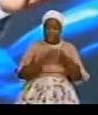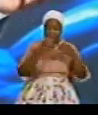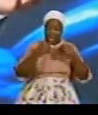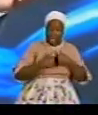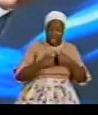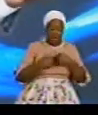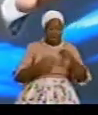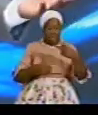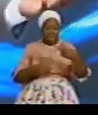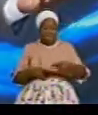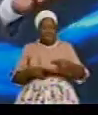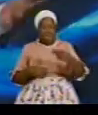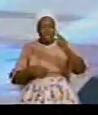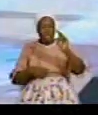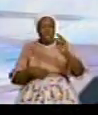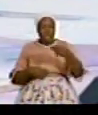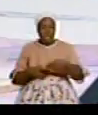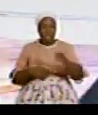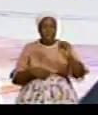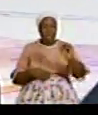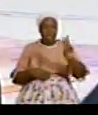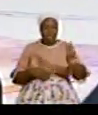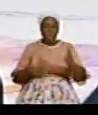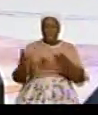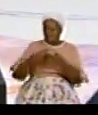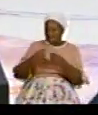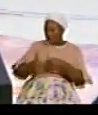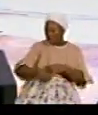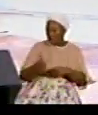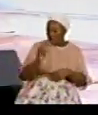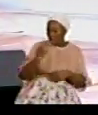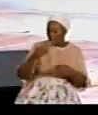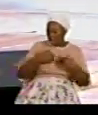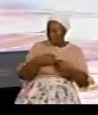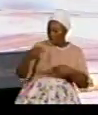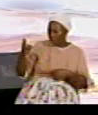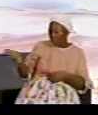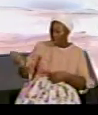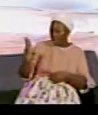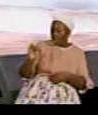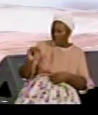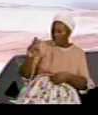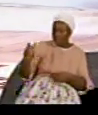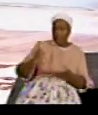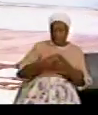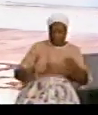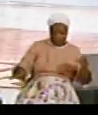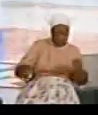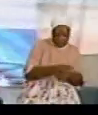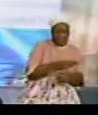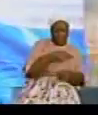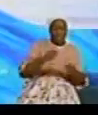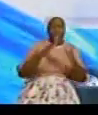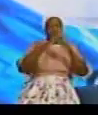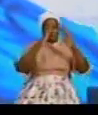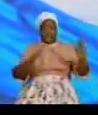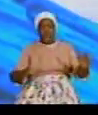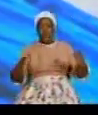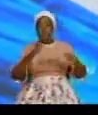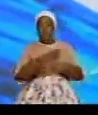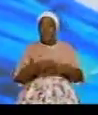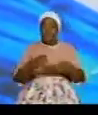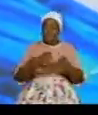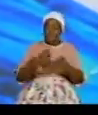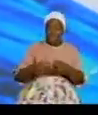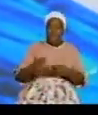HIV, another one has HIV, who will build a home or a house and not